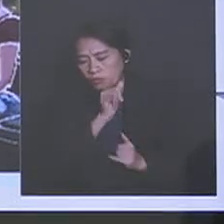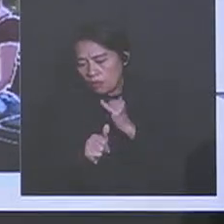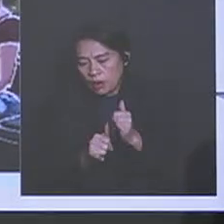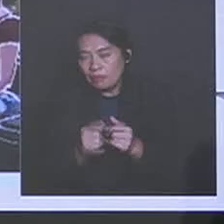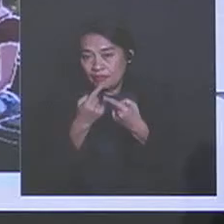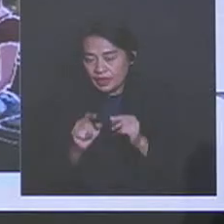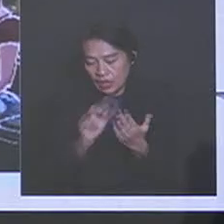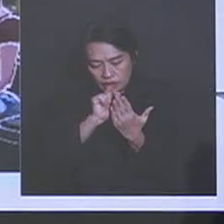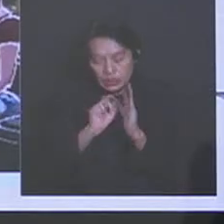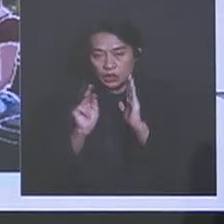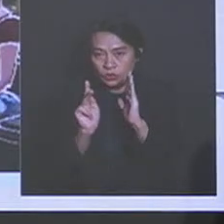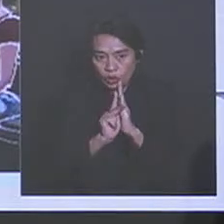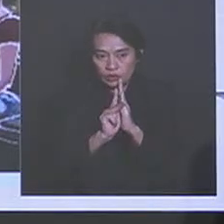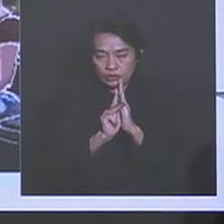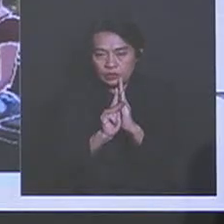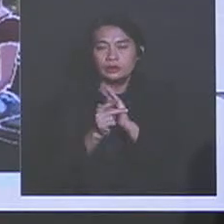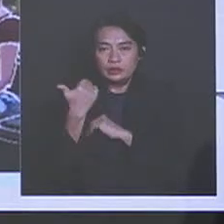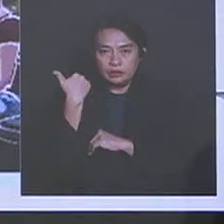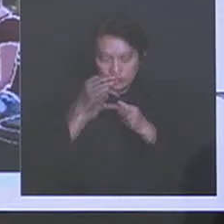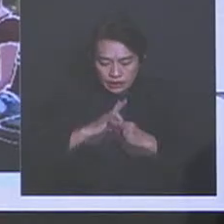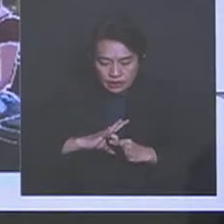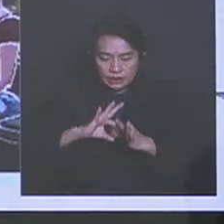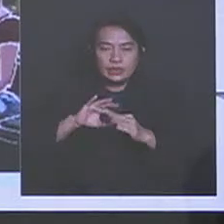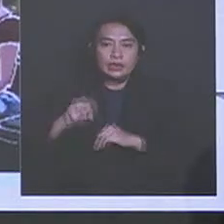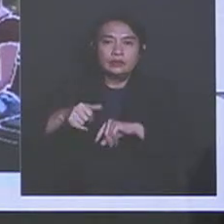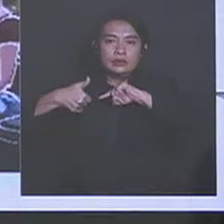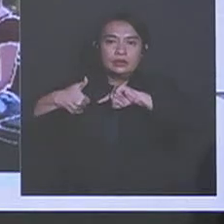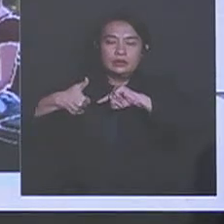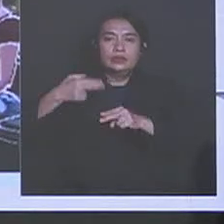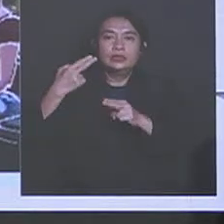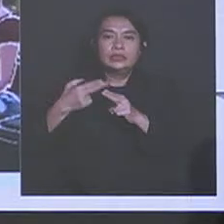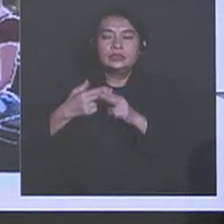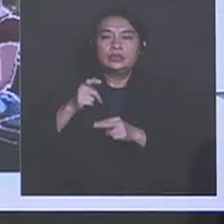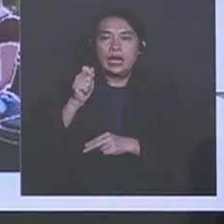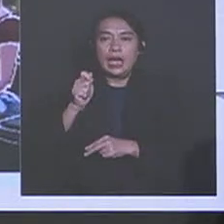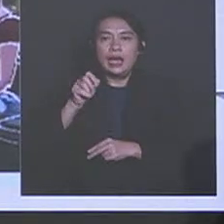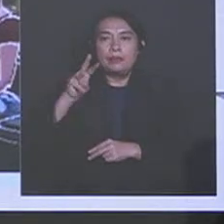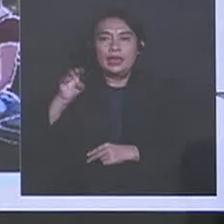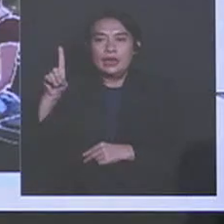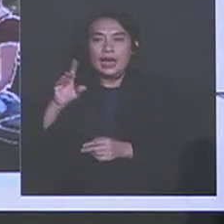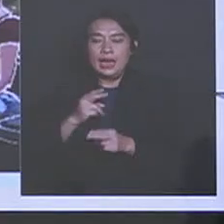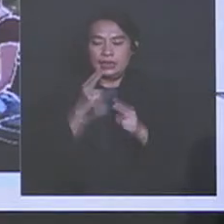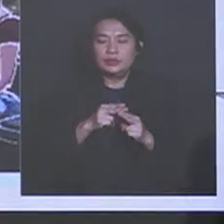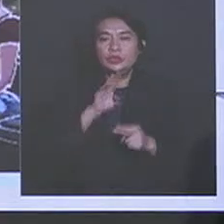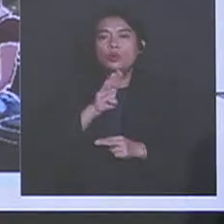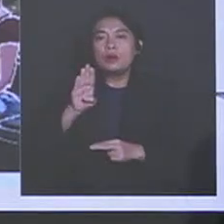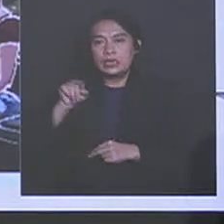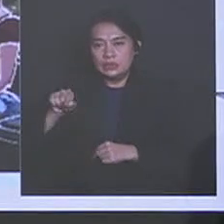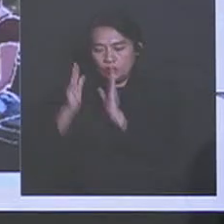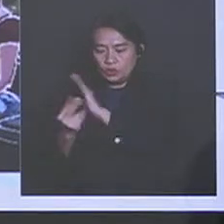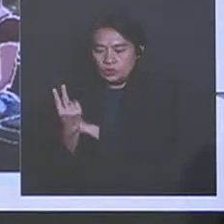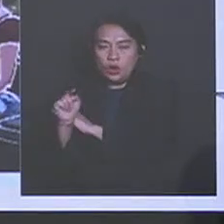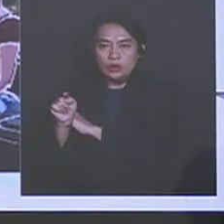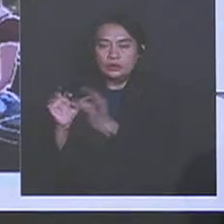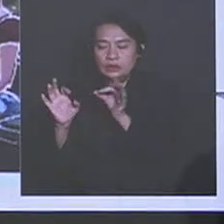under Amanda and Bloomberg to start to require, you know, what does a good, successful